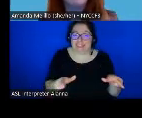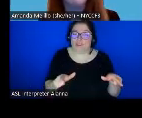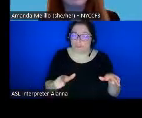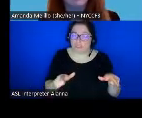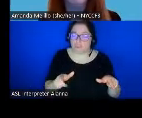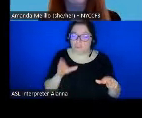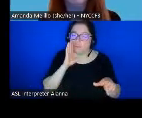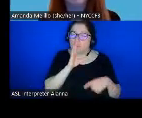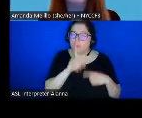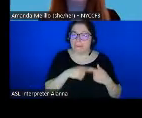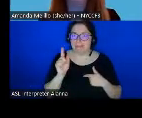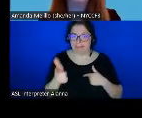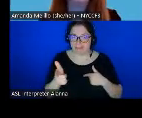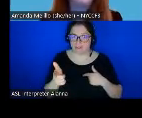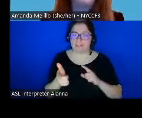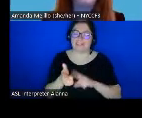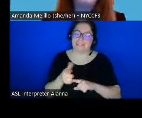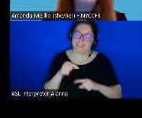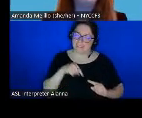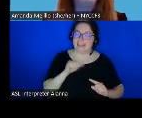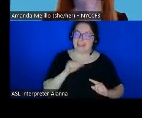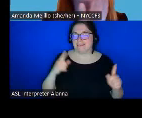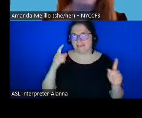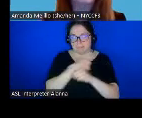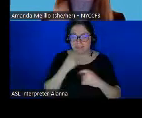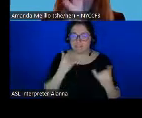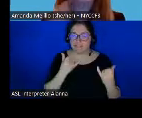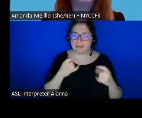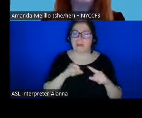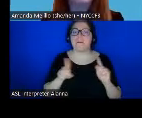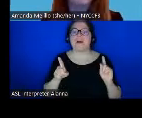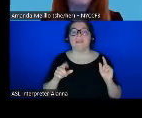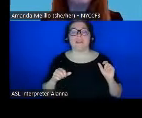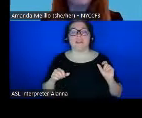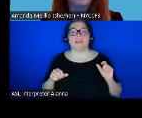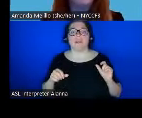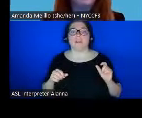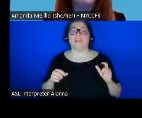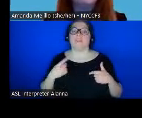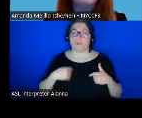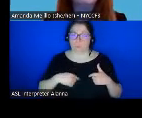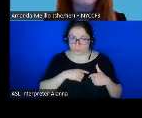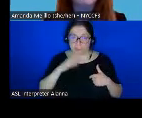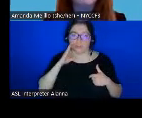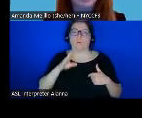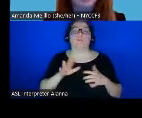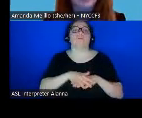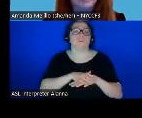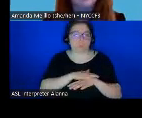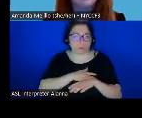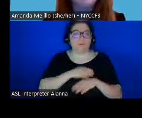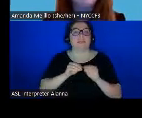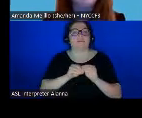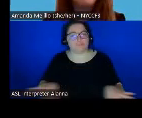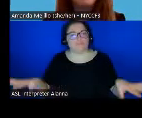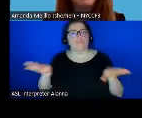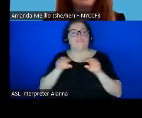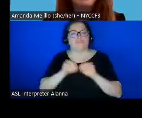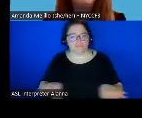slide because that's a little complicated right now but we are looking at a rolling release of all the languages that we will be covering